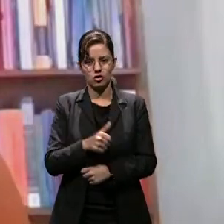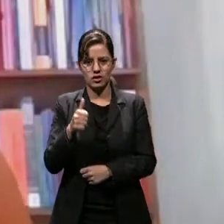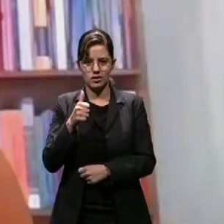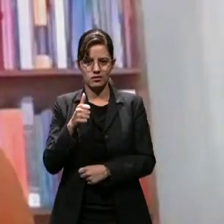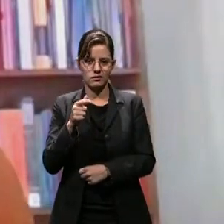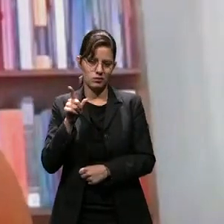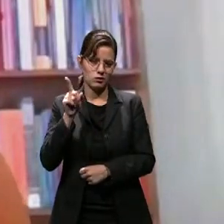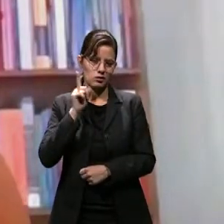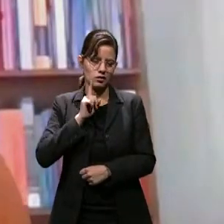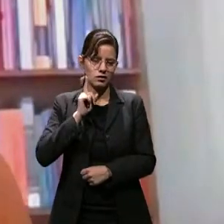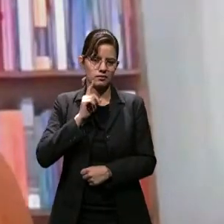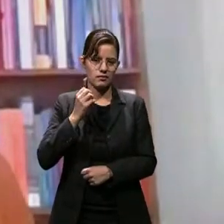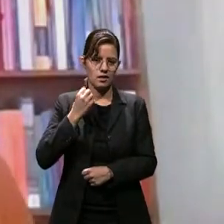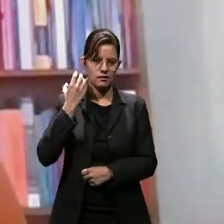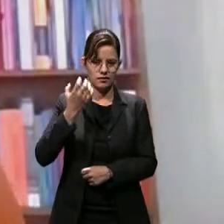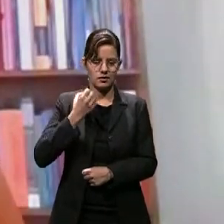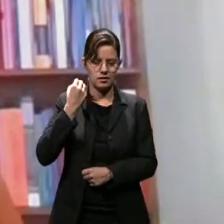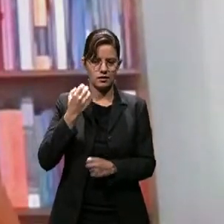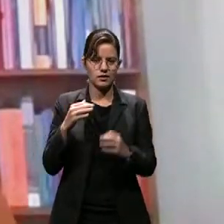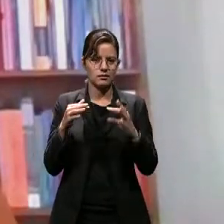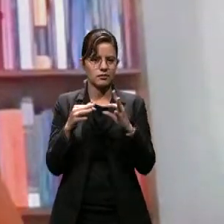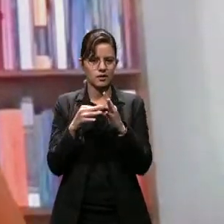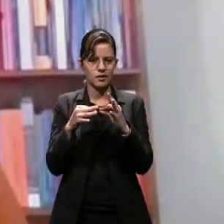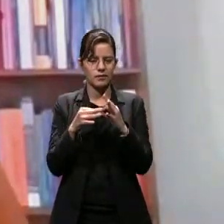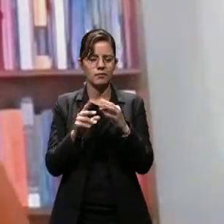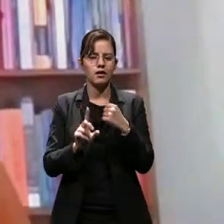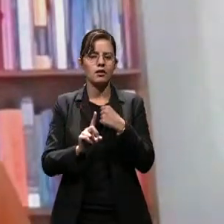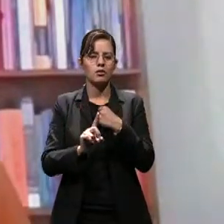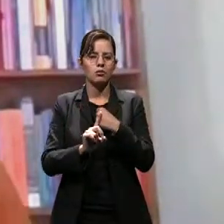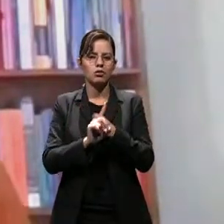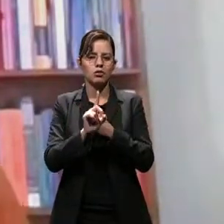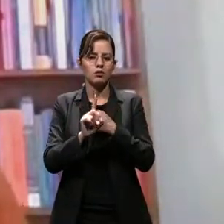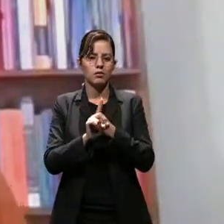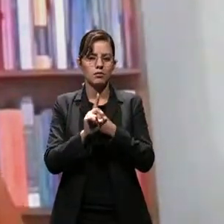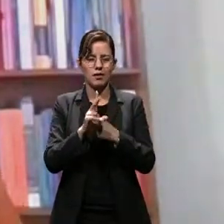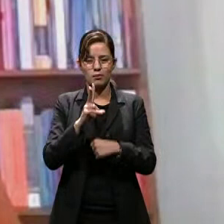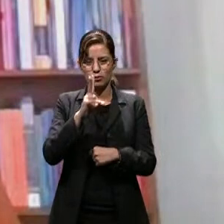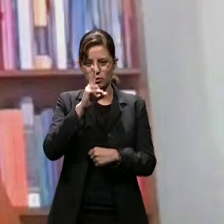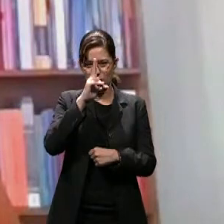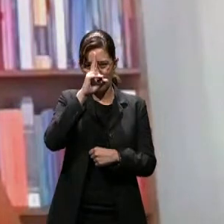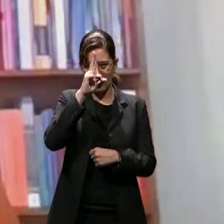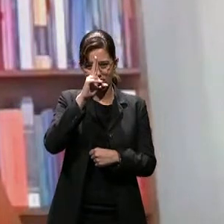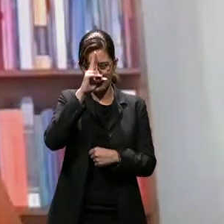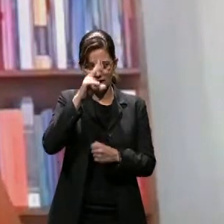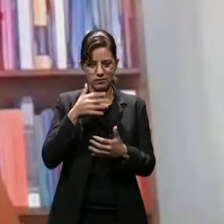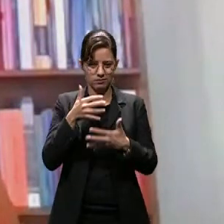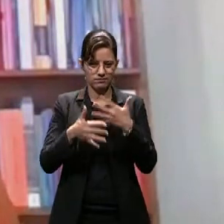been mentioned by our panelists has to do with all the issue of